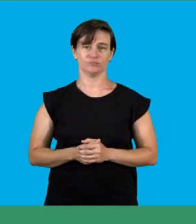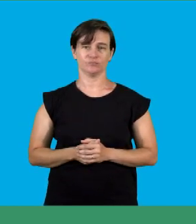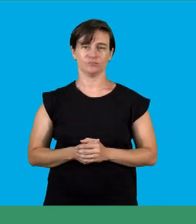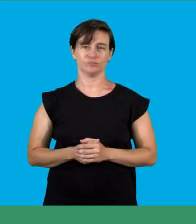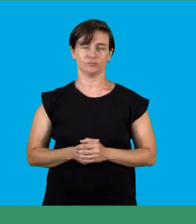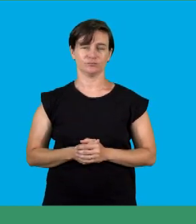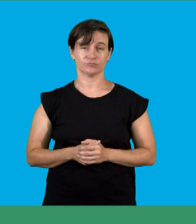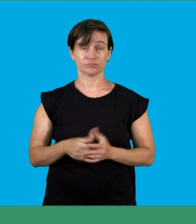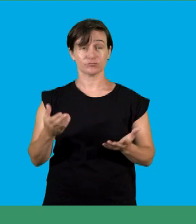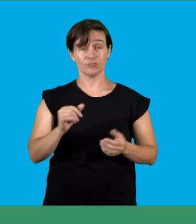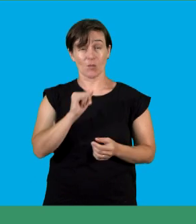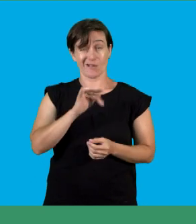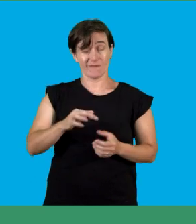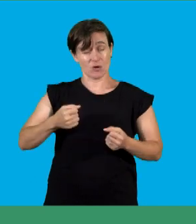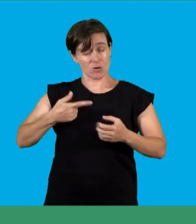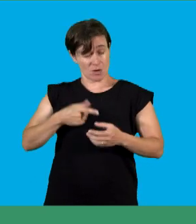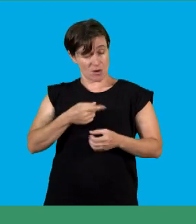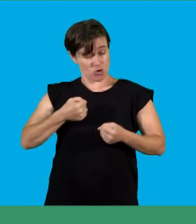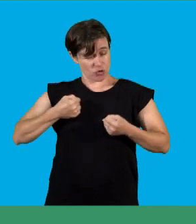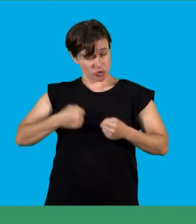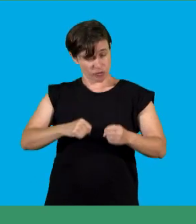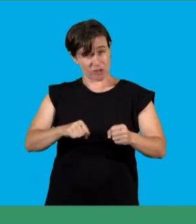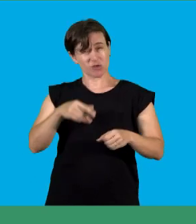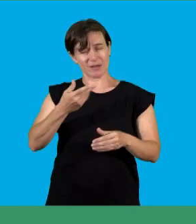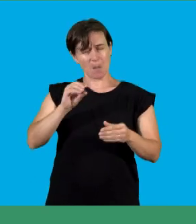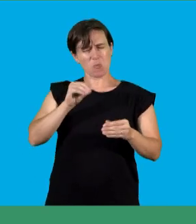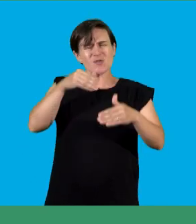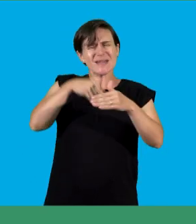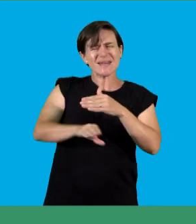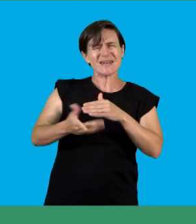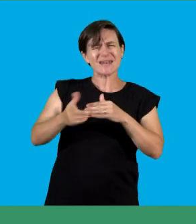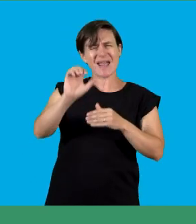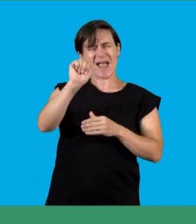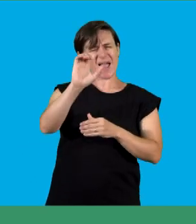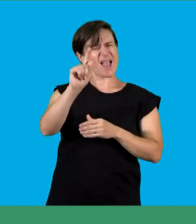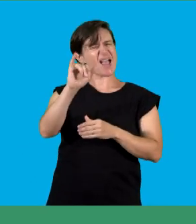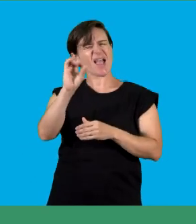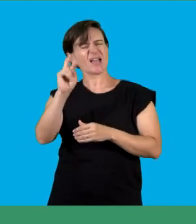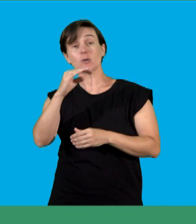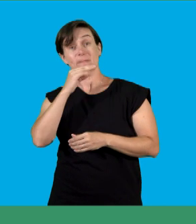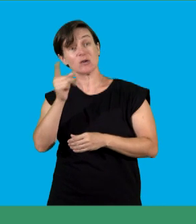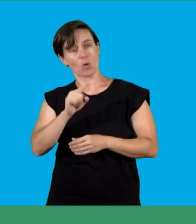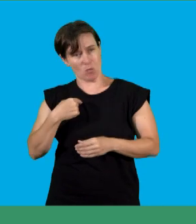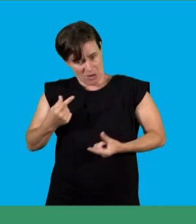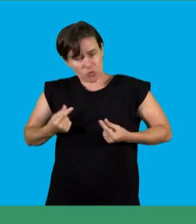you put something or a strategy into action, you are doing what? You are implementing it. So